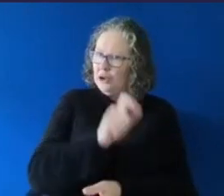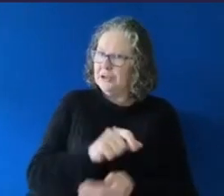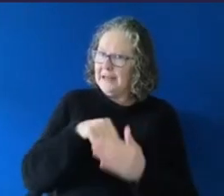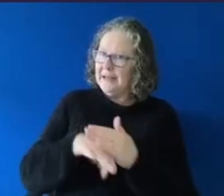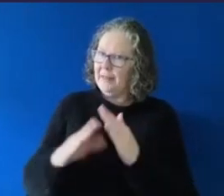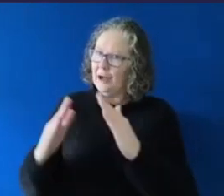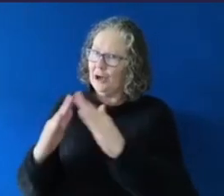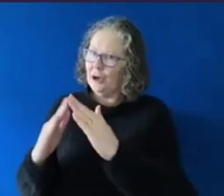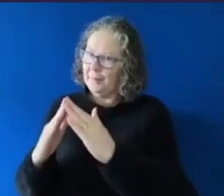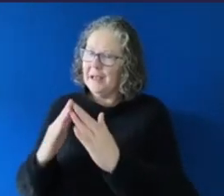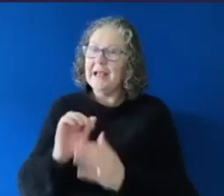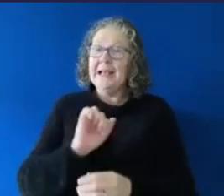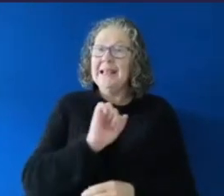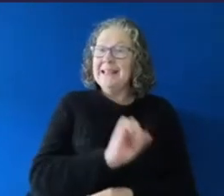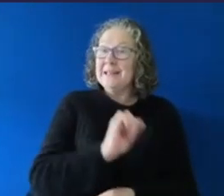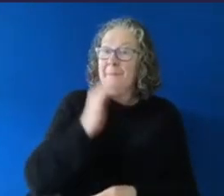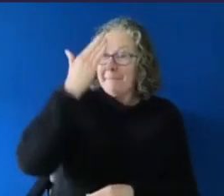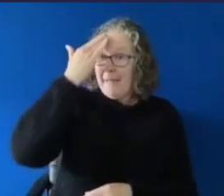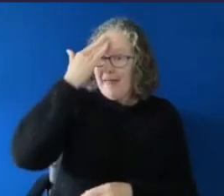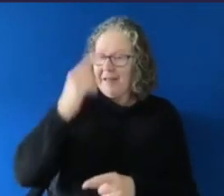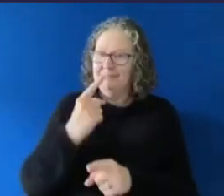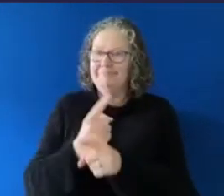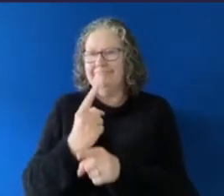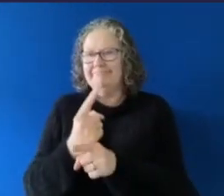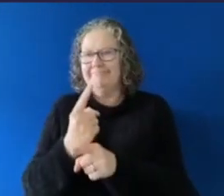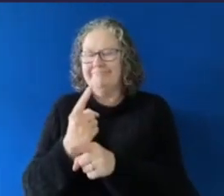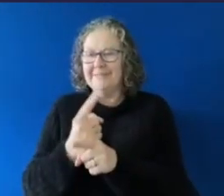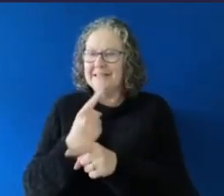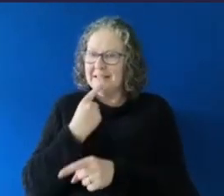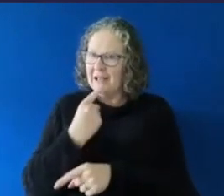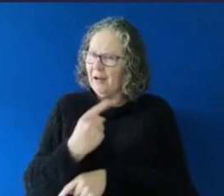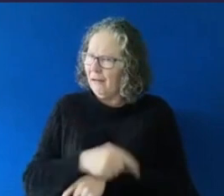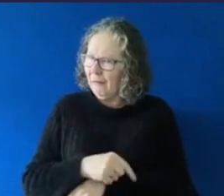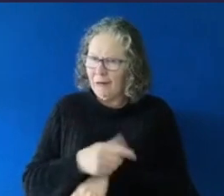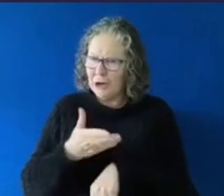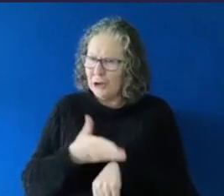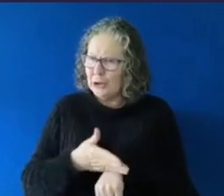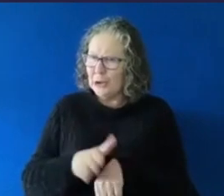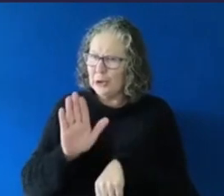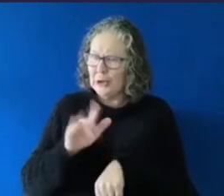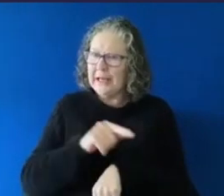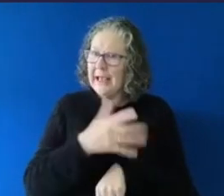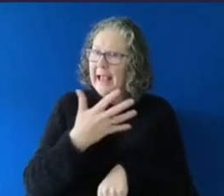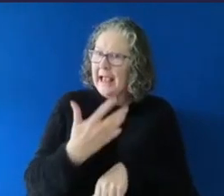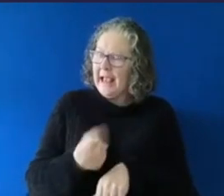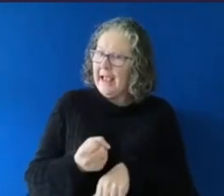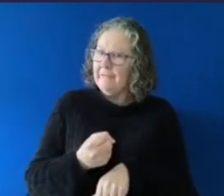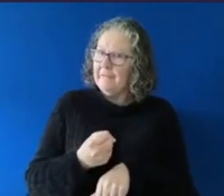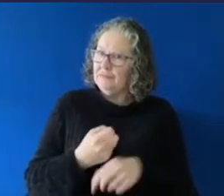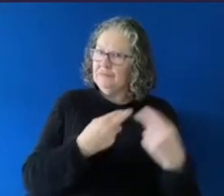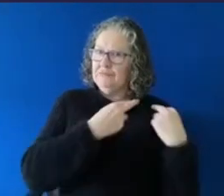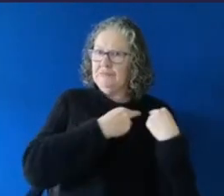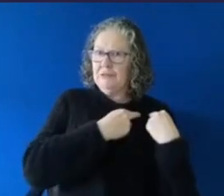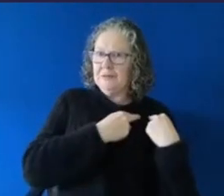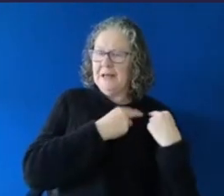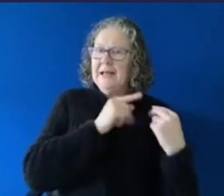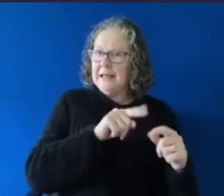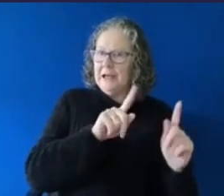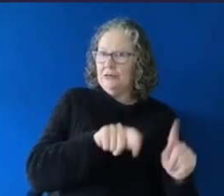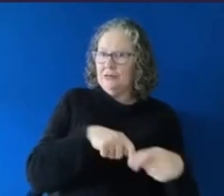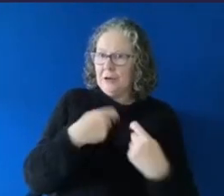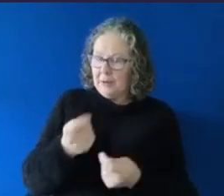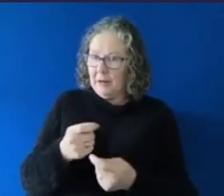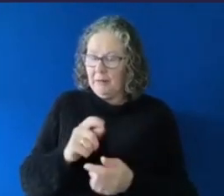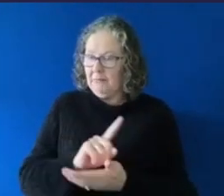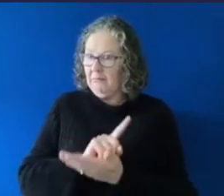Brent's mother talks about the fact that this was so new that he had a significant role where he actually made a contribution. She ended up